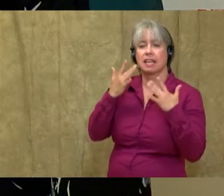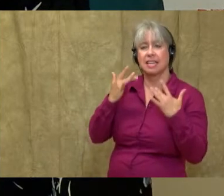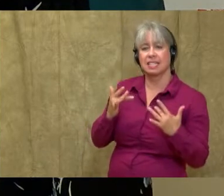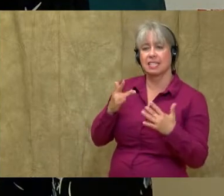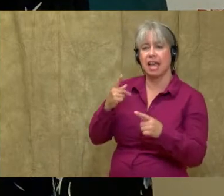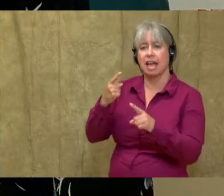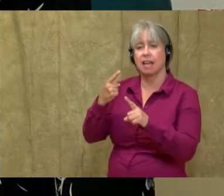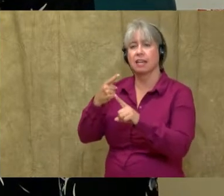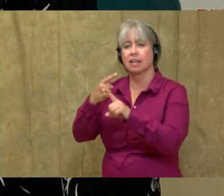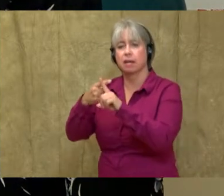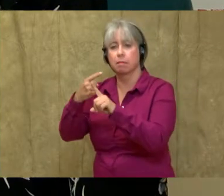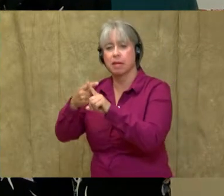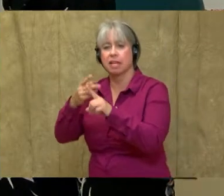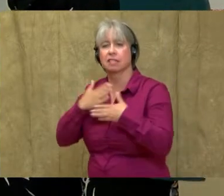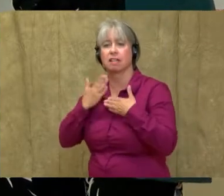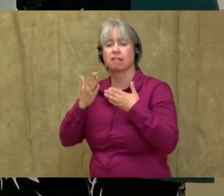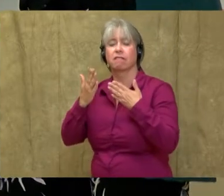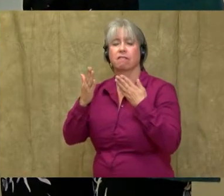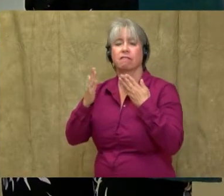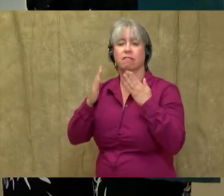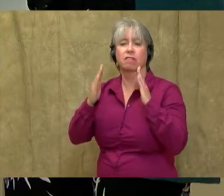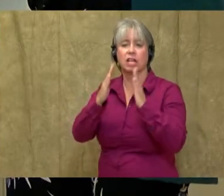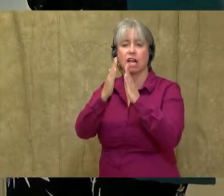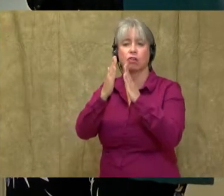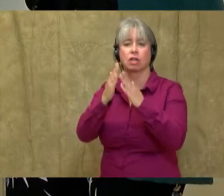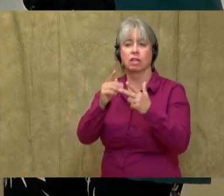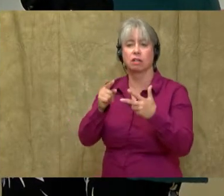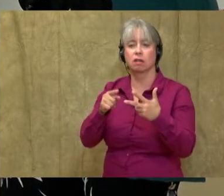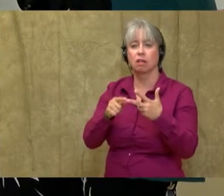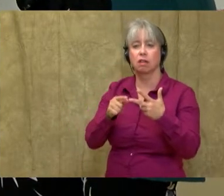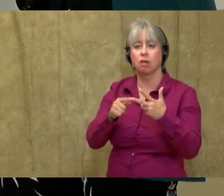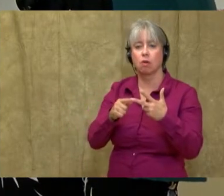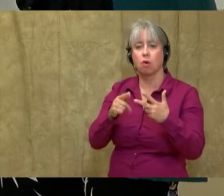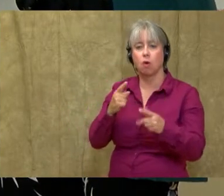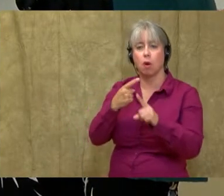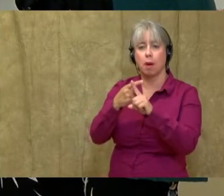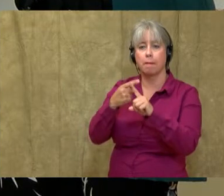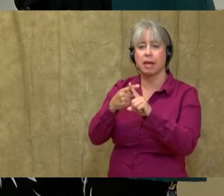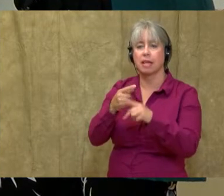positive, unbothered outlook. Think about that for just a moment.